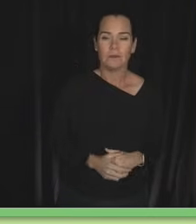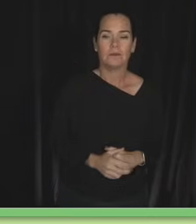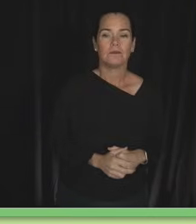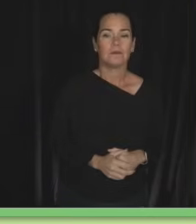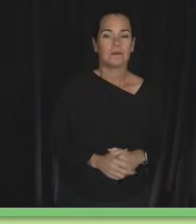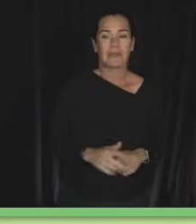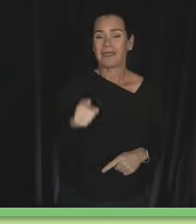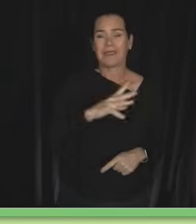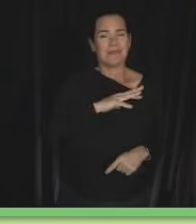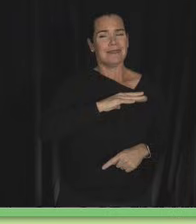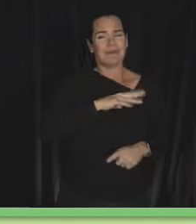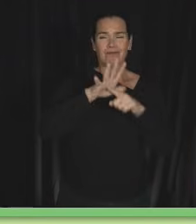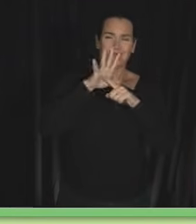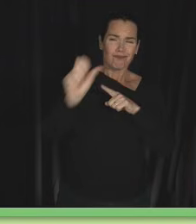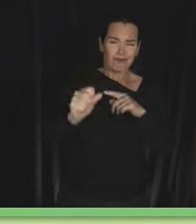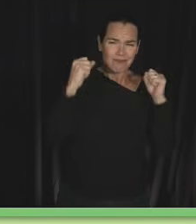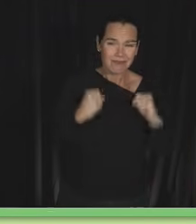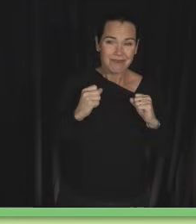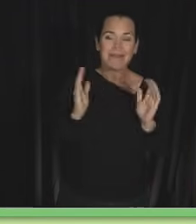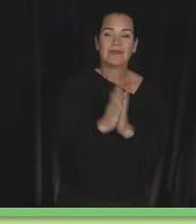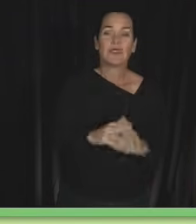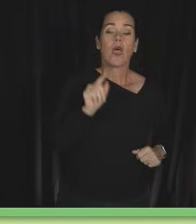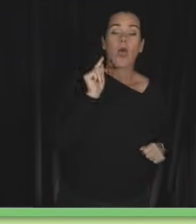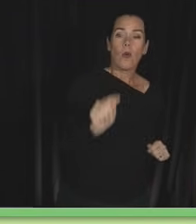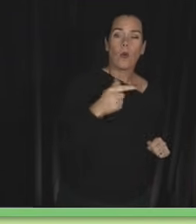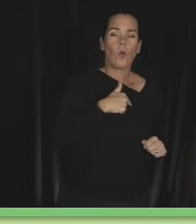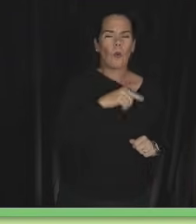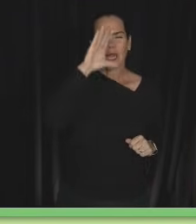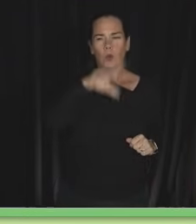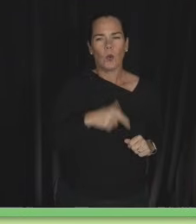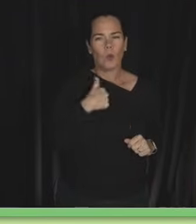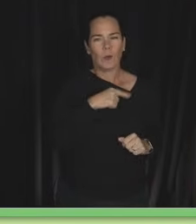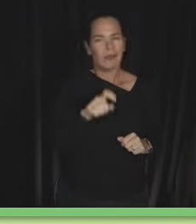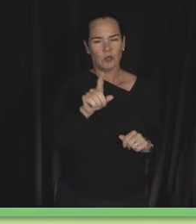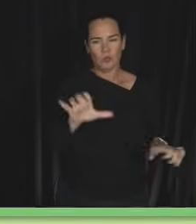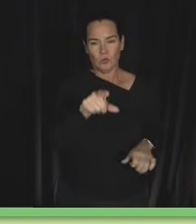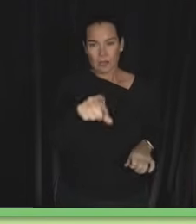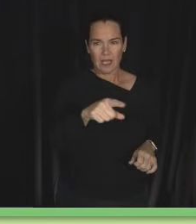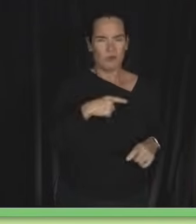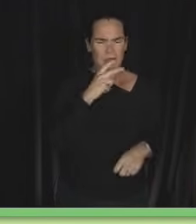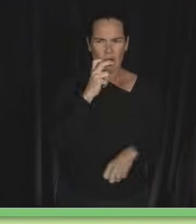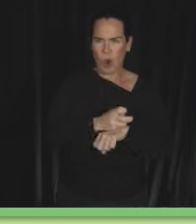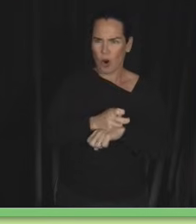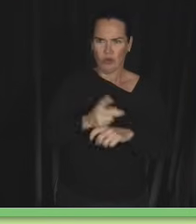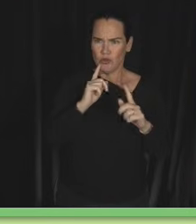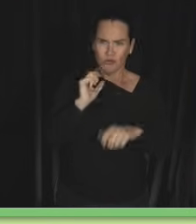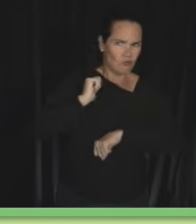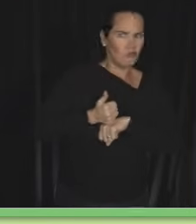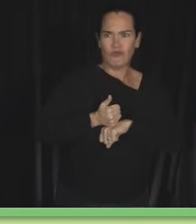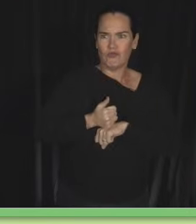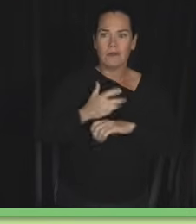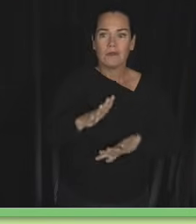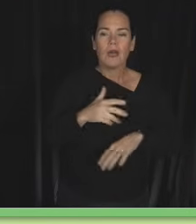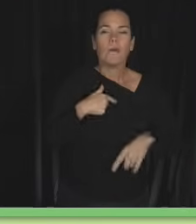This is so awesome, and we knew early on that we needed to do this, and it was just really hard to pull off. So now rollback is really here.